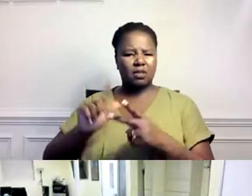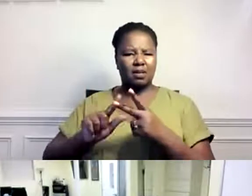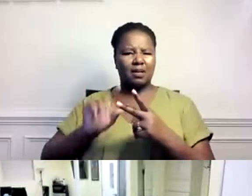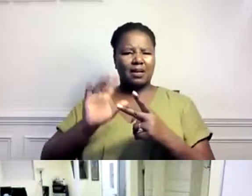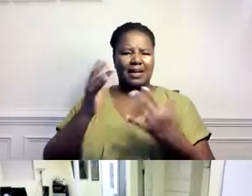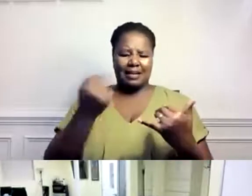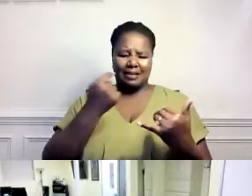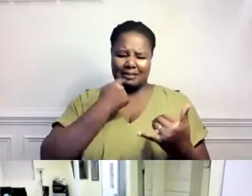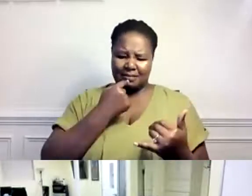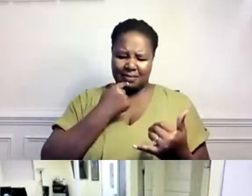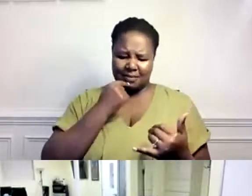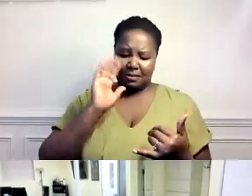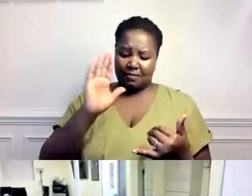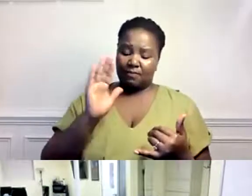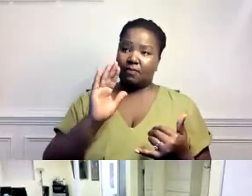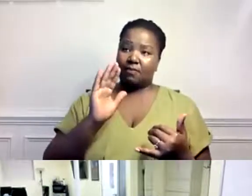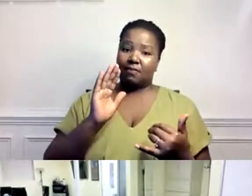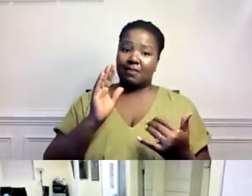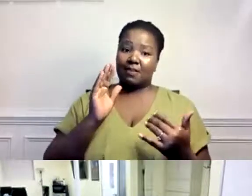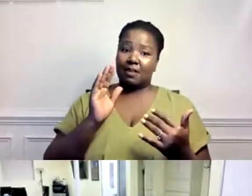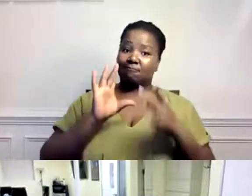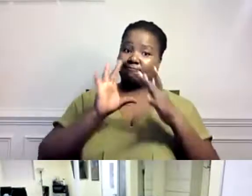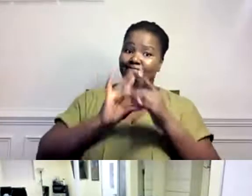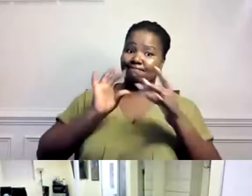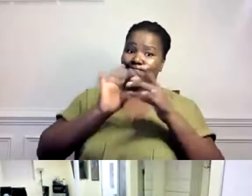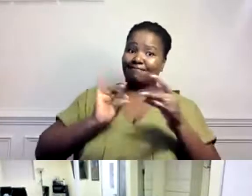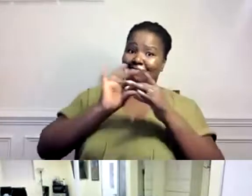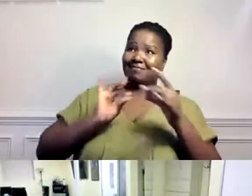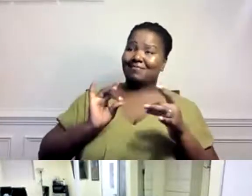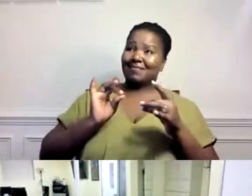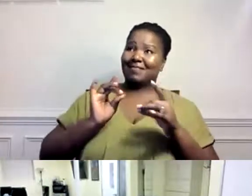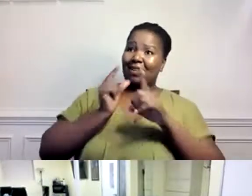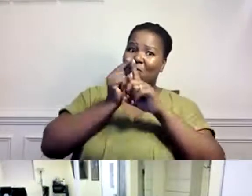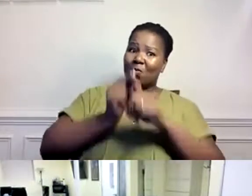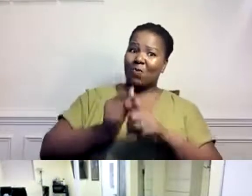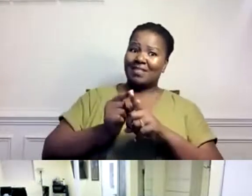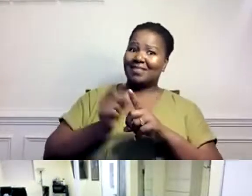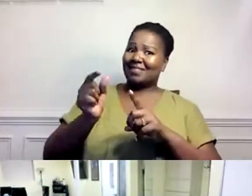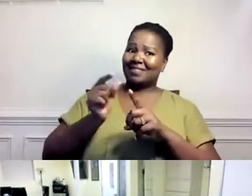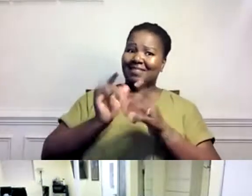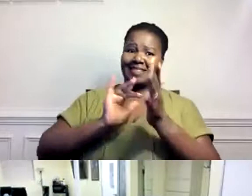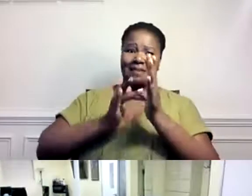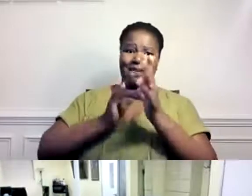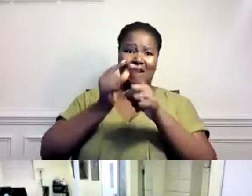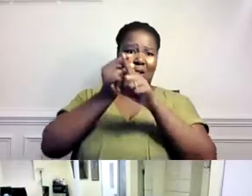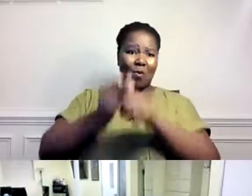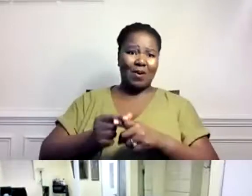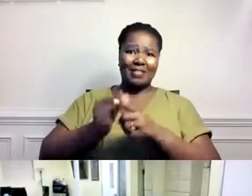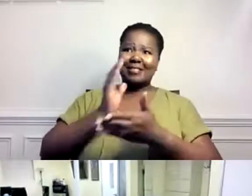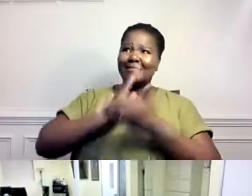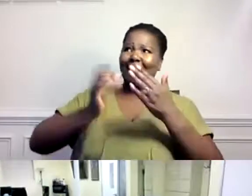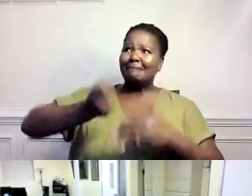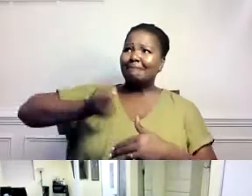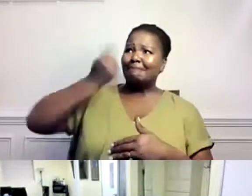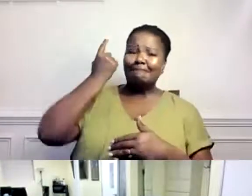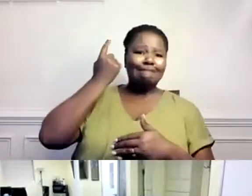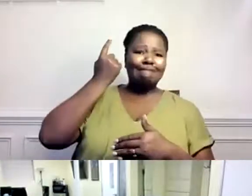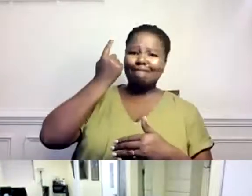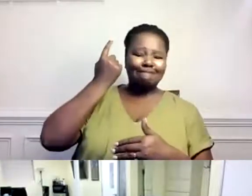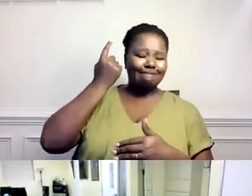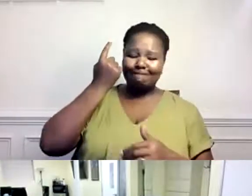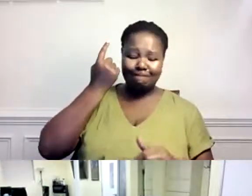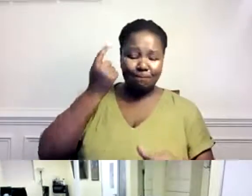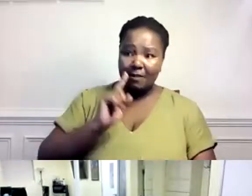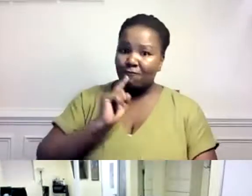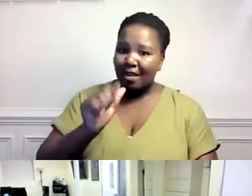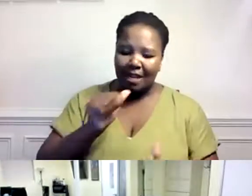guys speak a language that most of us don't understand because it's mostly medical and it's terminology that's not necessarily easy, and terms